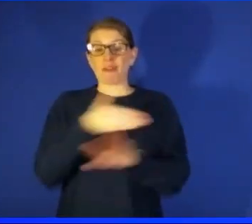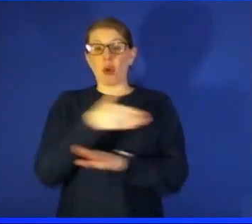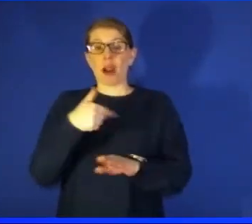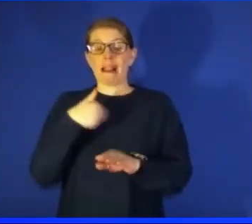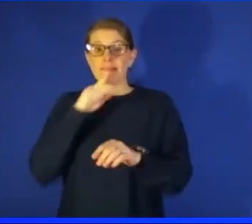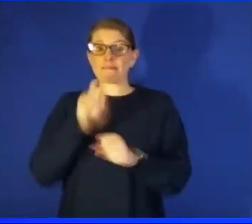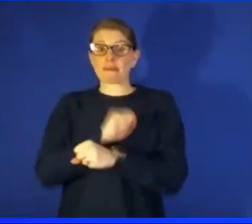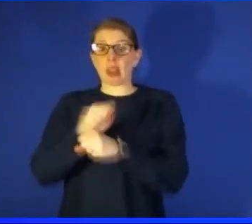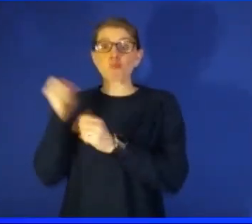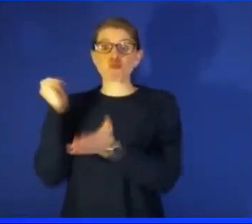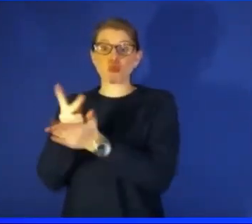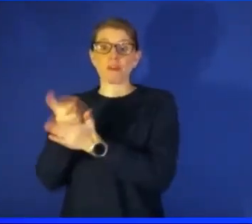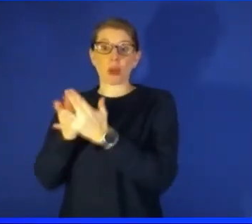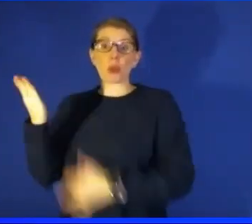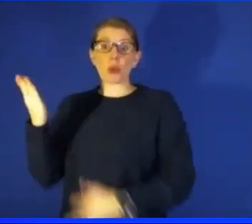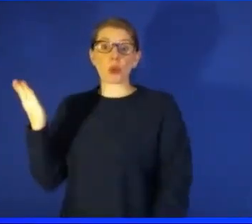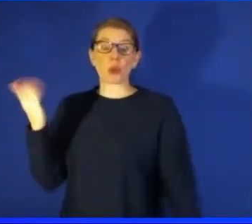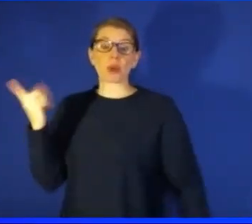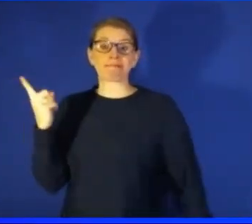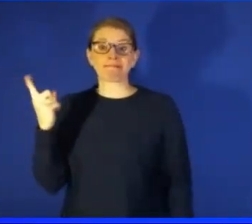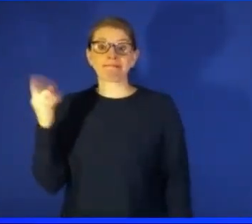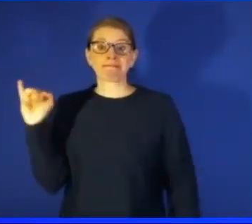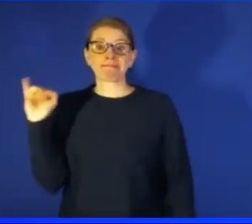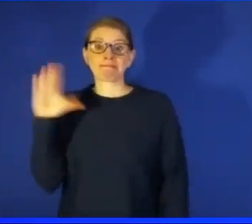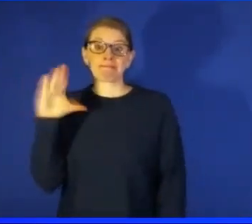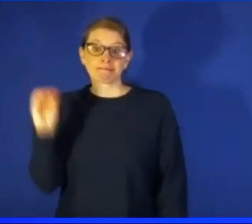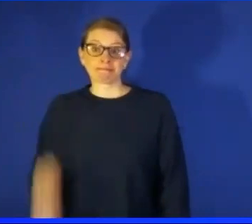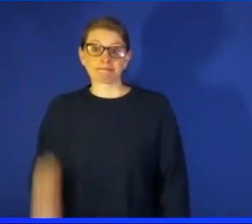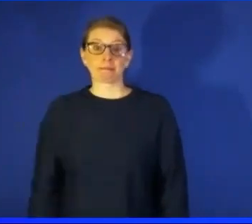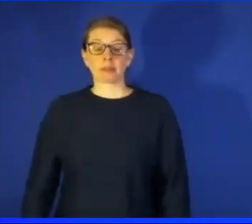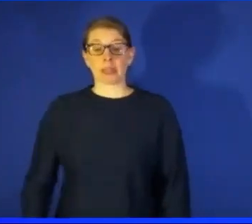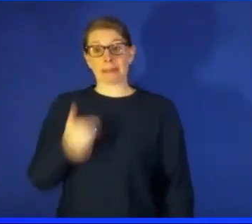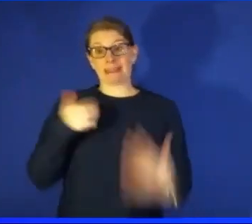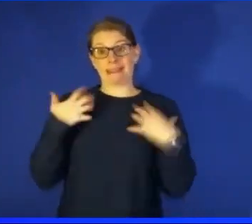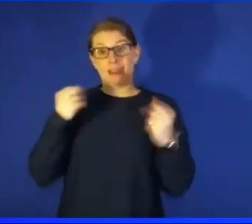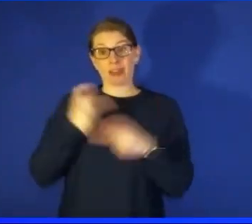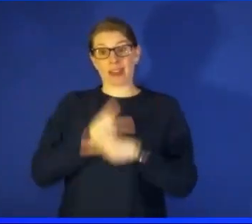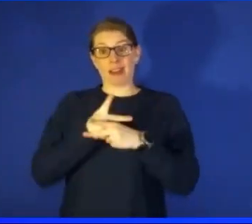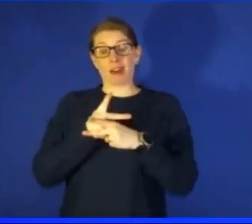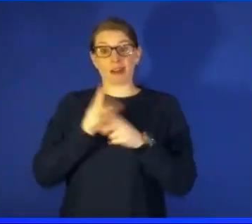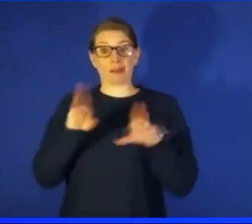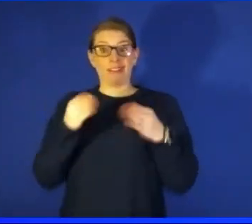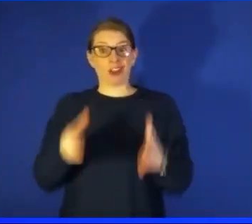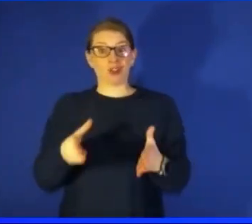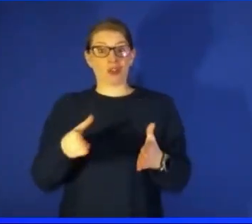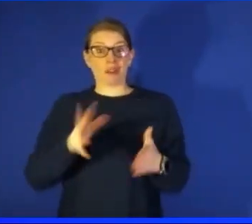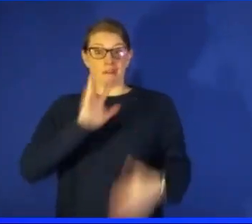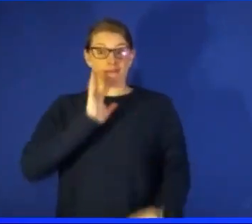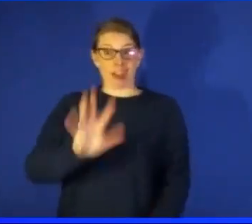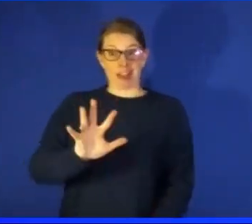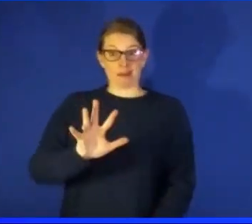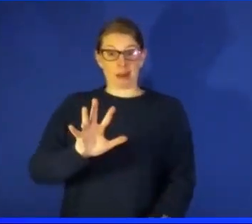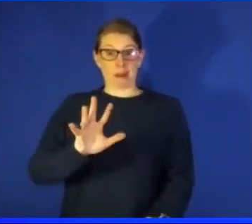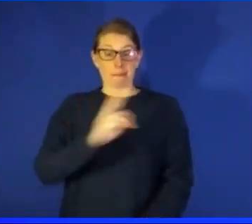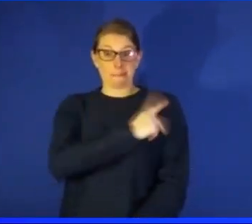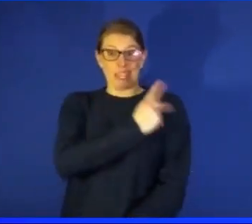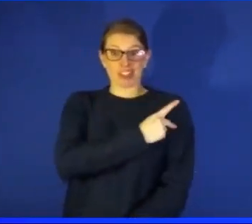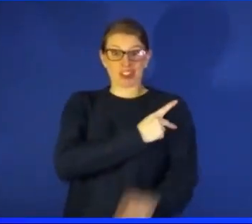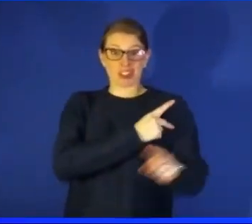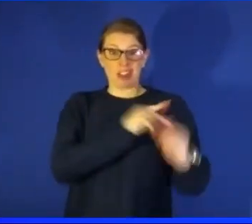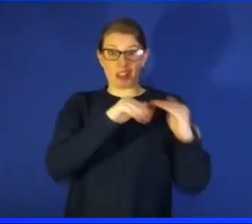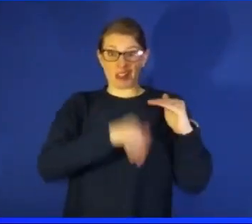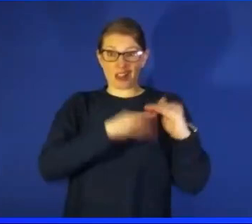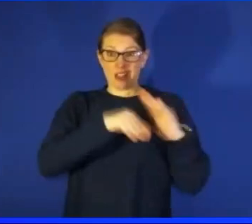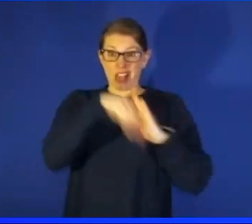that approval through. And to me, as a healthcare, I'm not letting my 5-year-old patient go into the low blood sugars